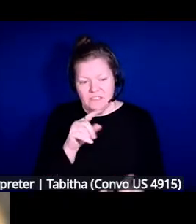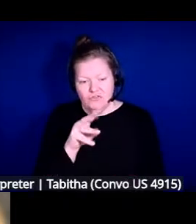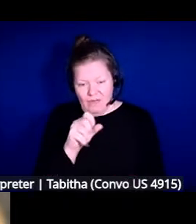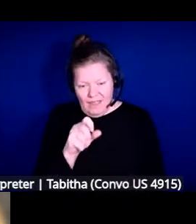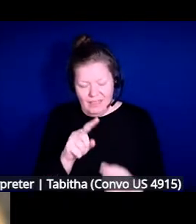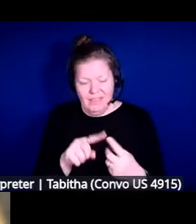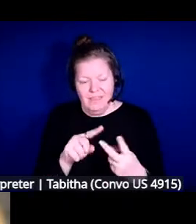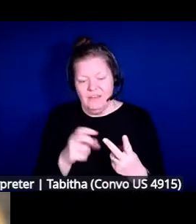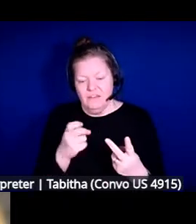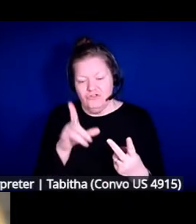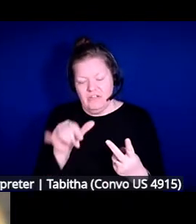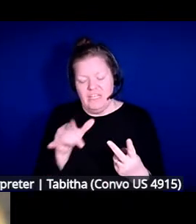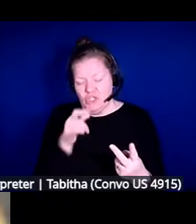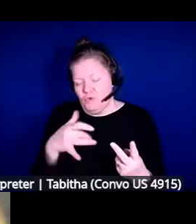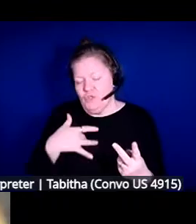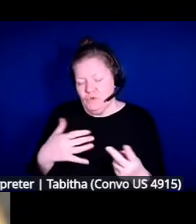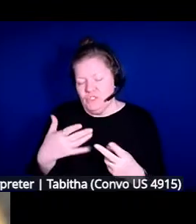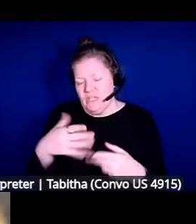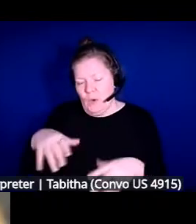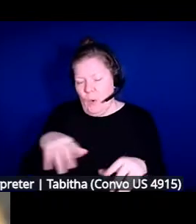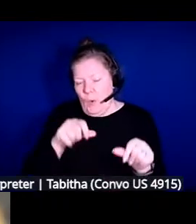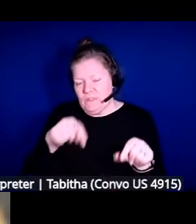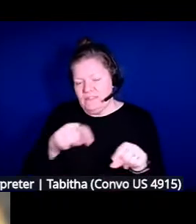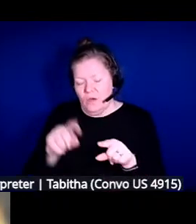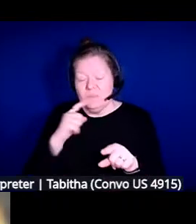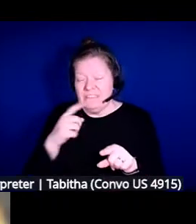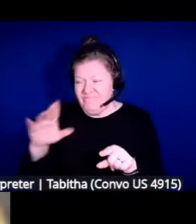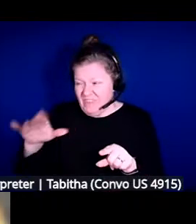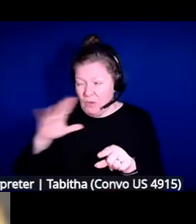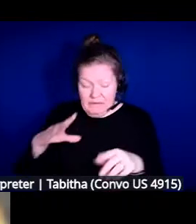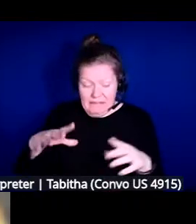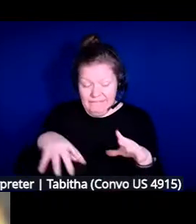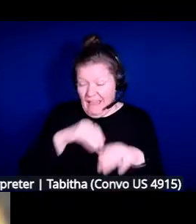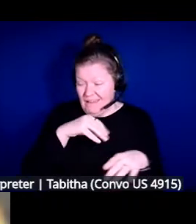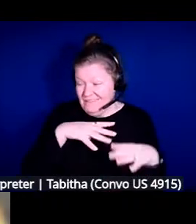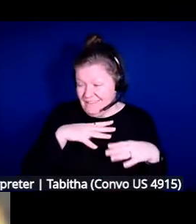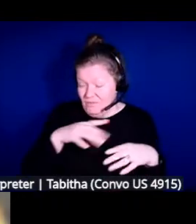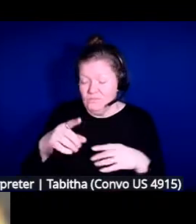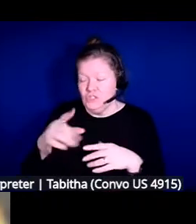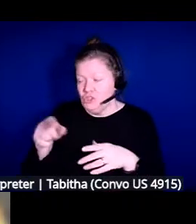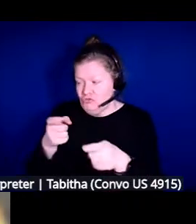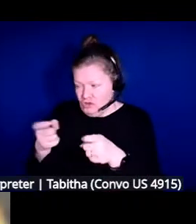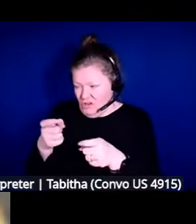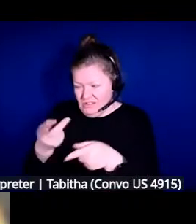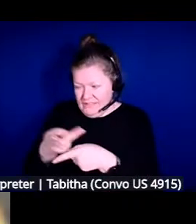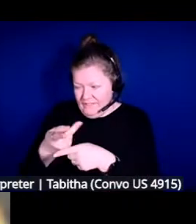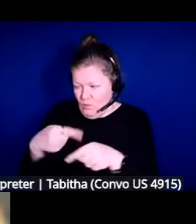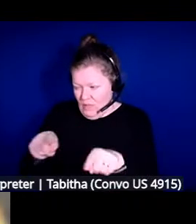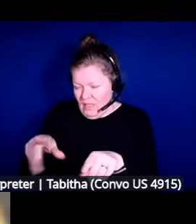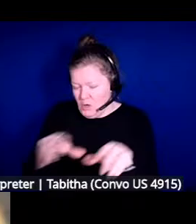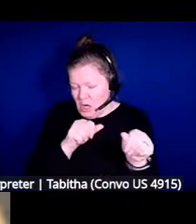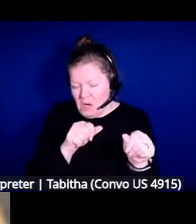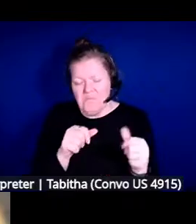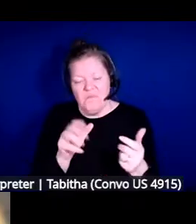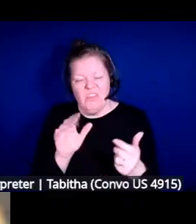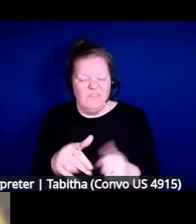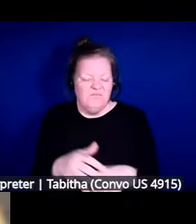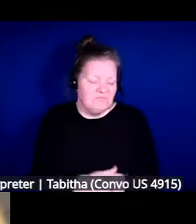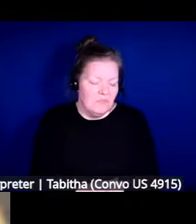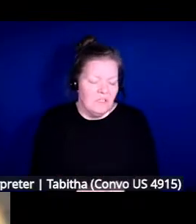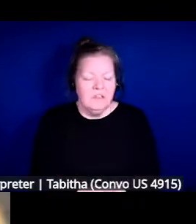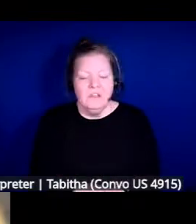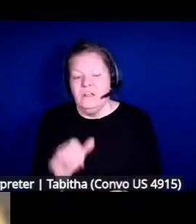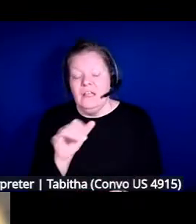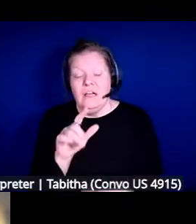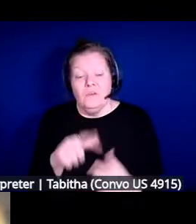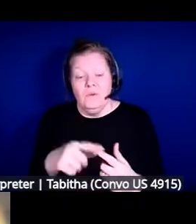who usually host this call. I'll tell them, hey, I'm gonna be out of town. You guys are in charge of it while I'm gone. So Yeah. that'll be the case. Like